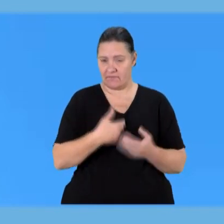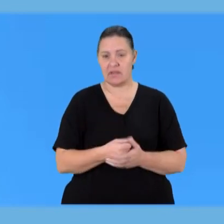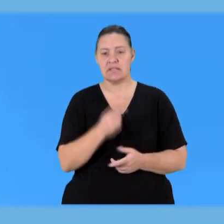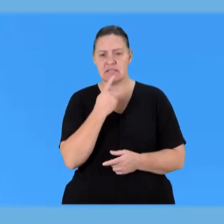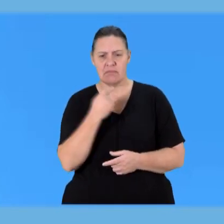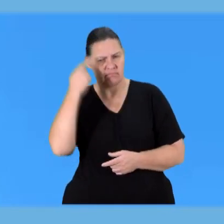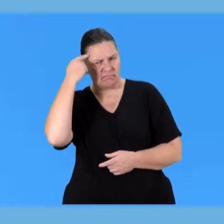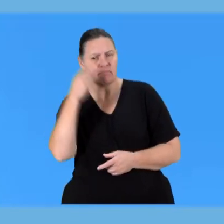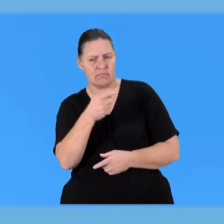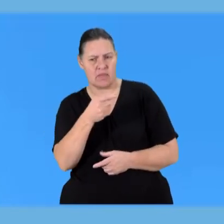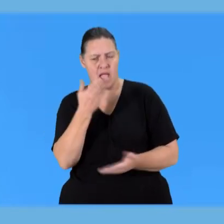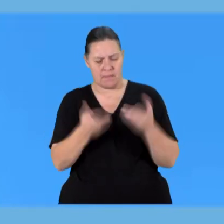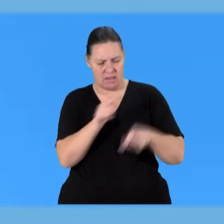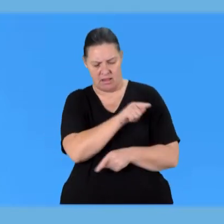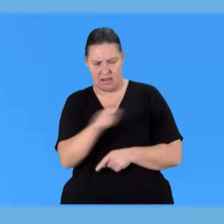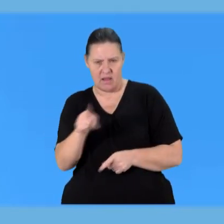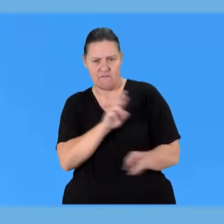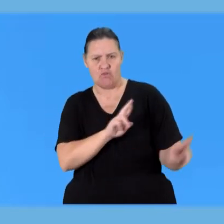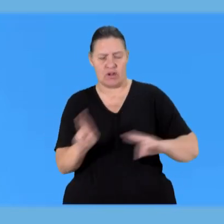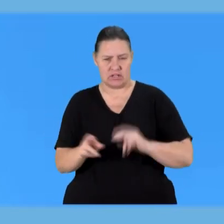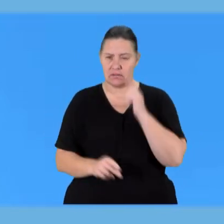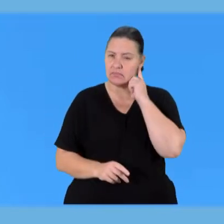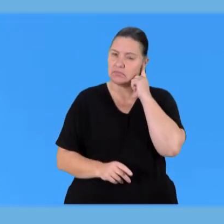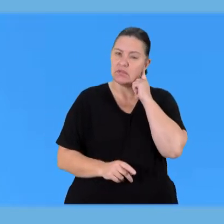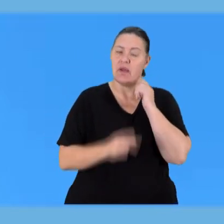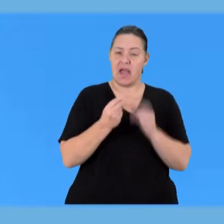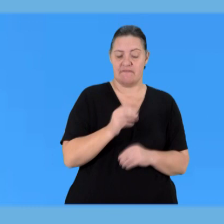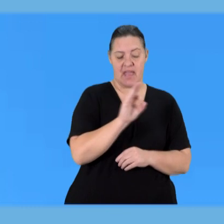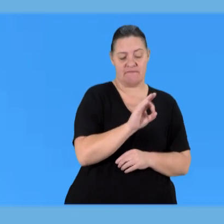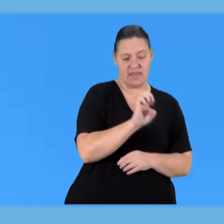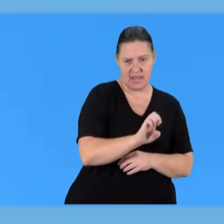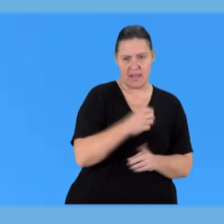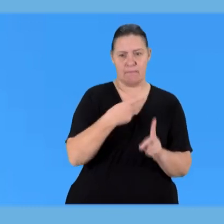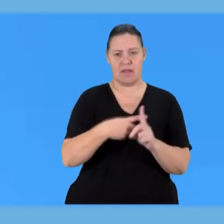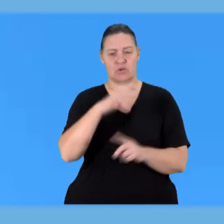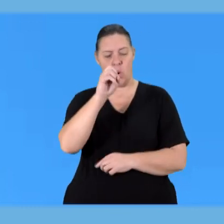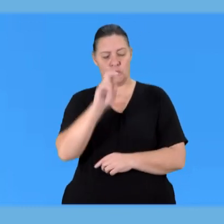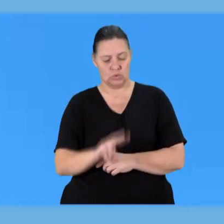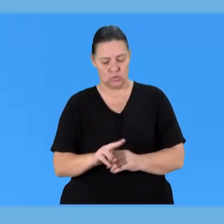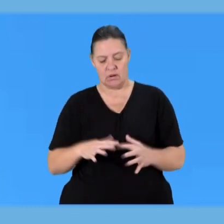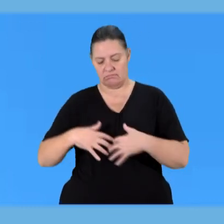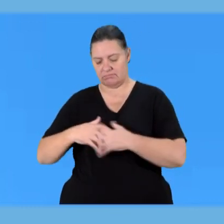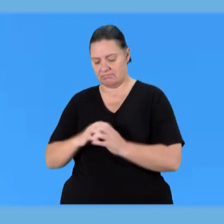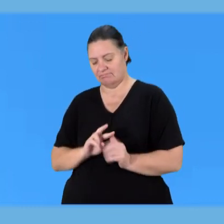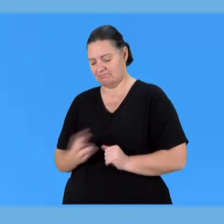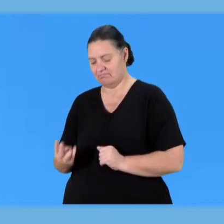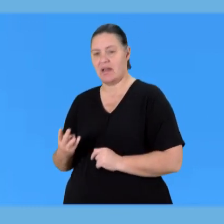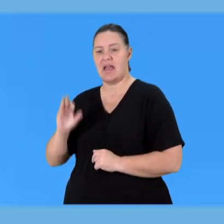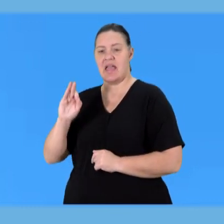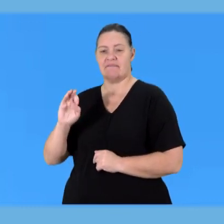to us says, consider the chemical equation for this reaction. So we have Fe plus O2 reacting to